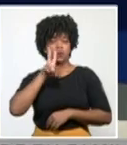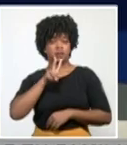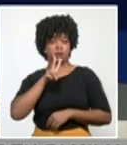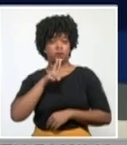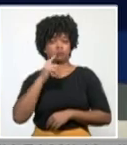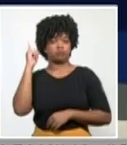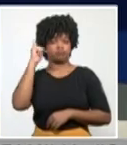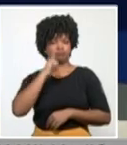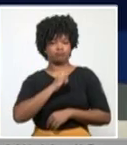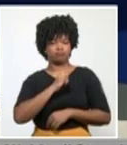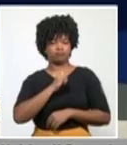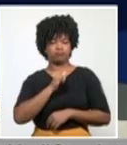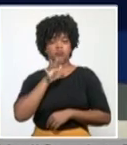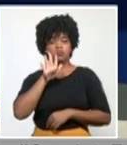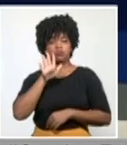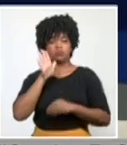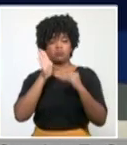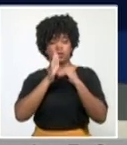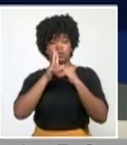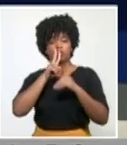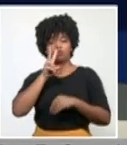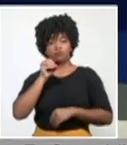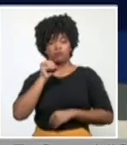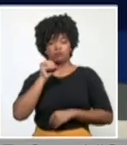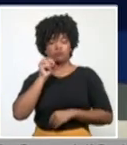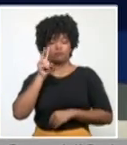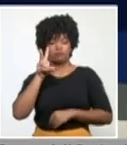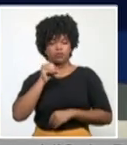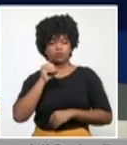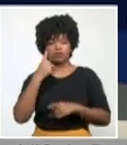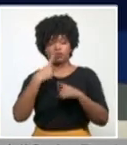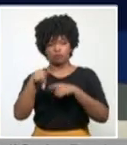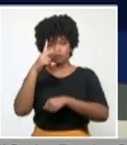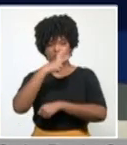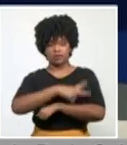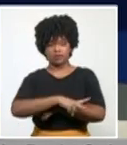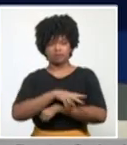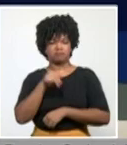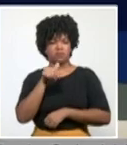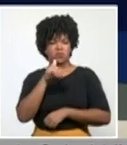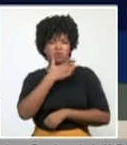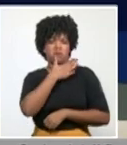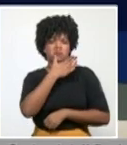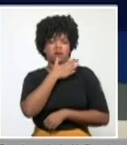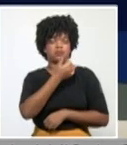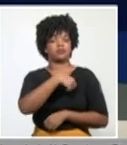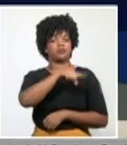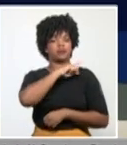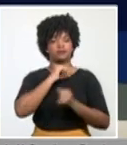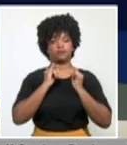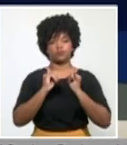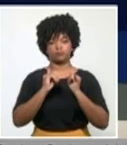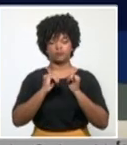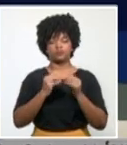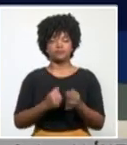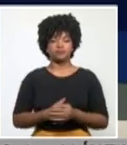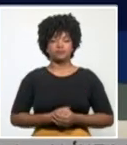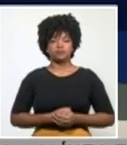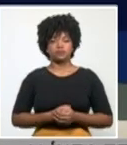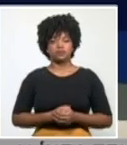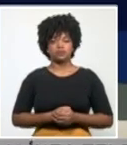5,220 foreigners. In rental houses, there is a similar data from the one reported the day before. There